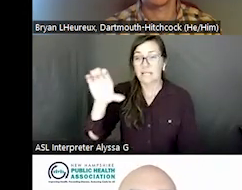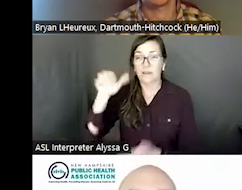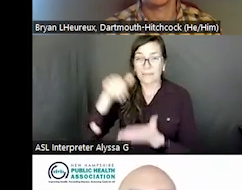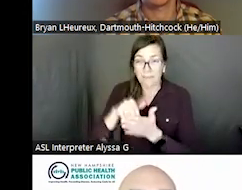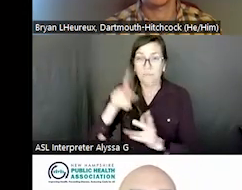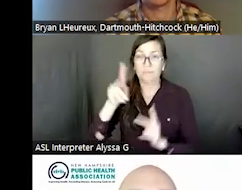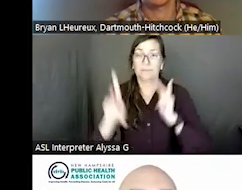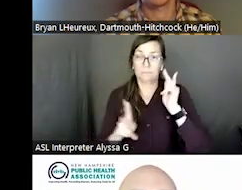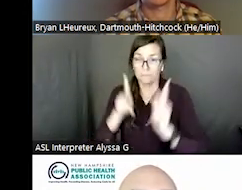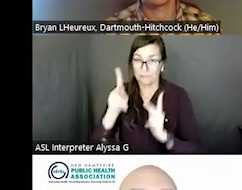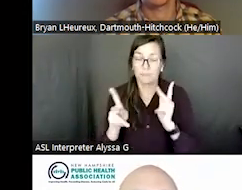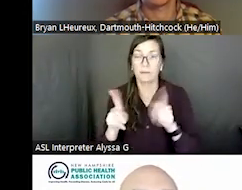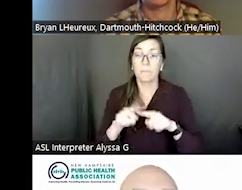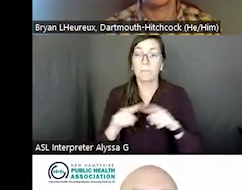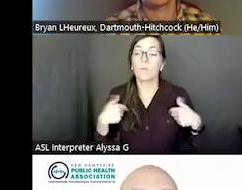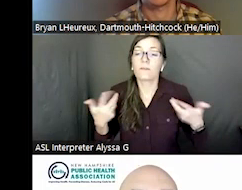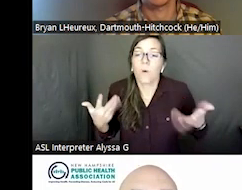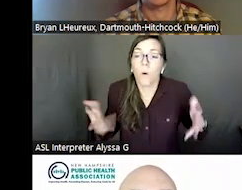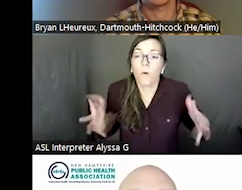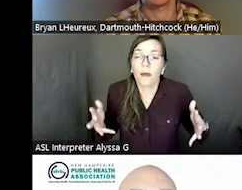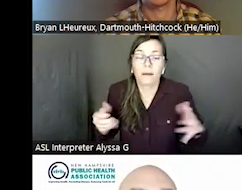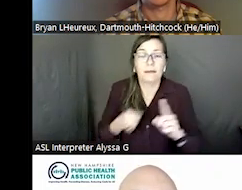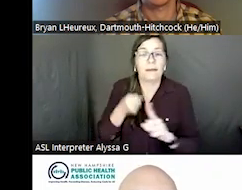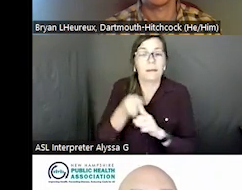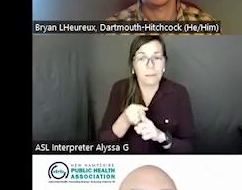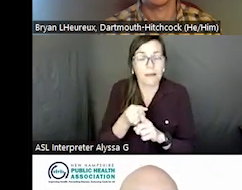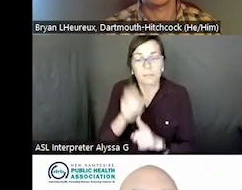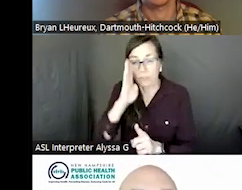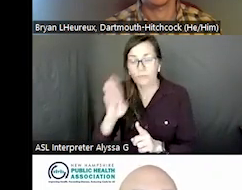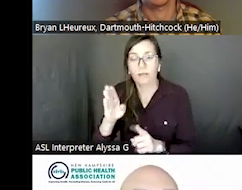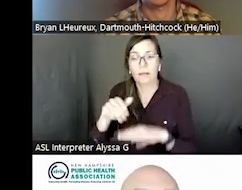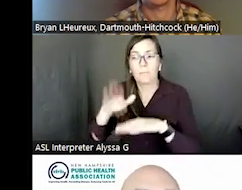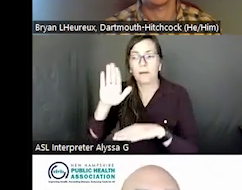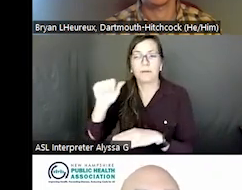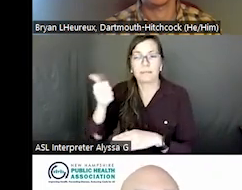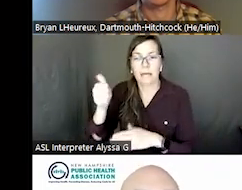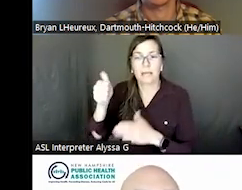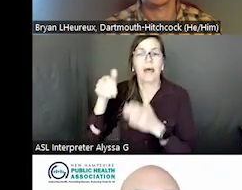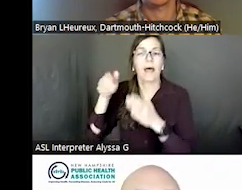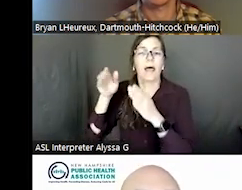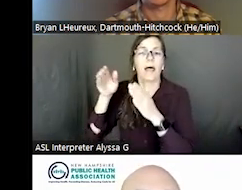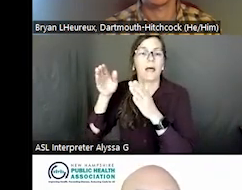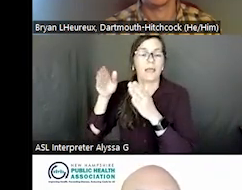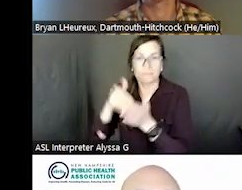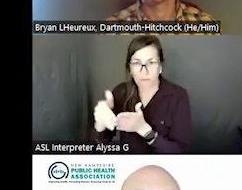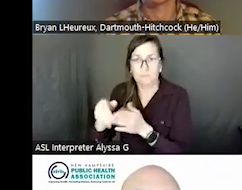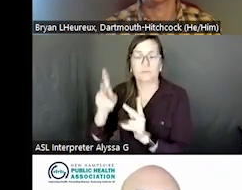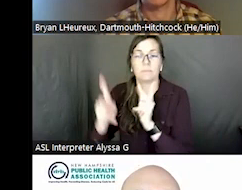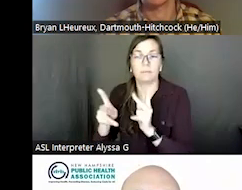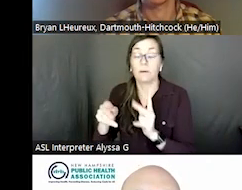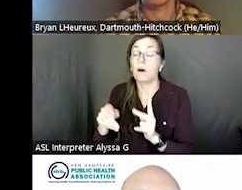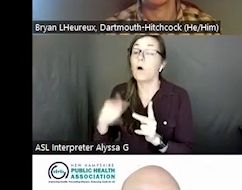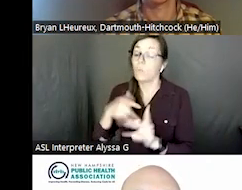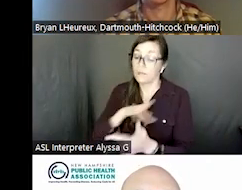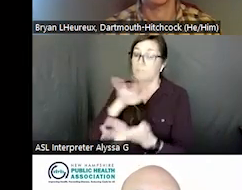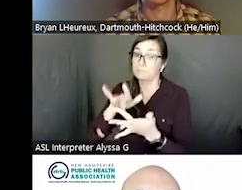we've directly touched close to 10,000. You know, we believe that every person we touch is impacting others,